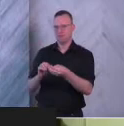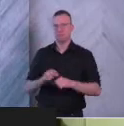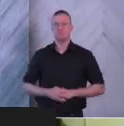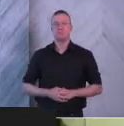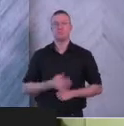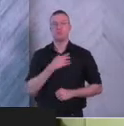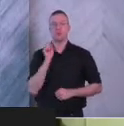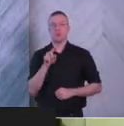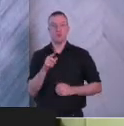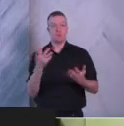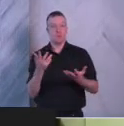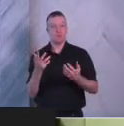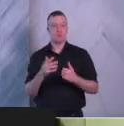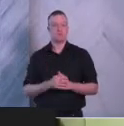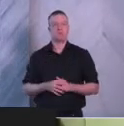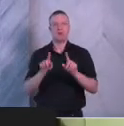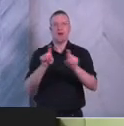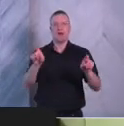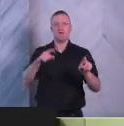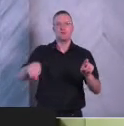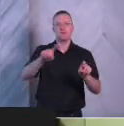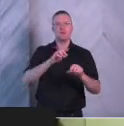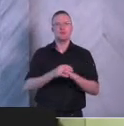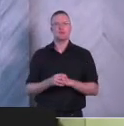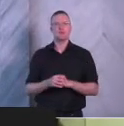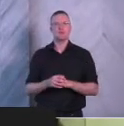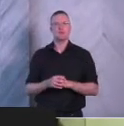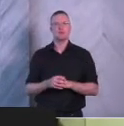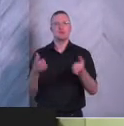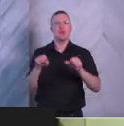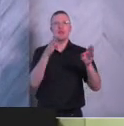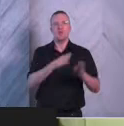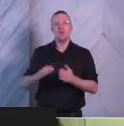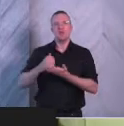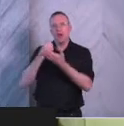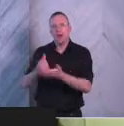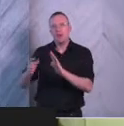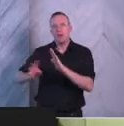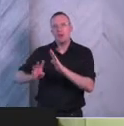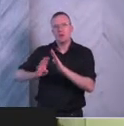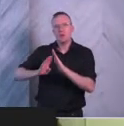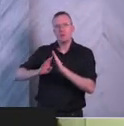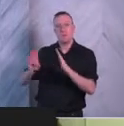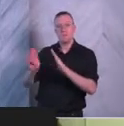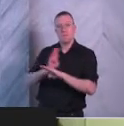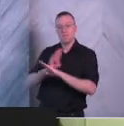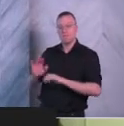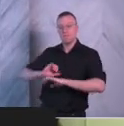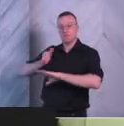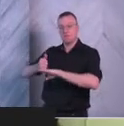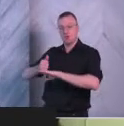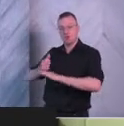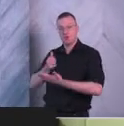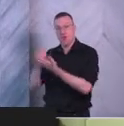of my questions I want to ask you. Any plan to help immigrants to start businesses and to contribute to